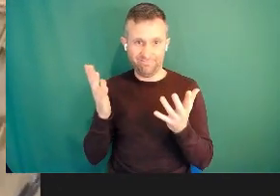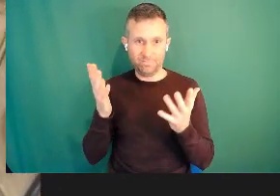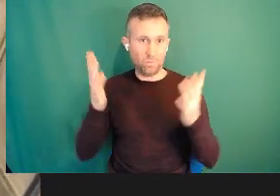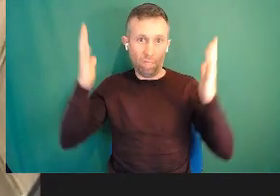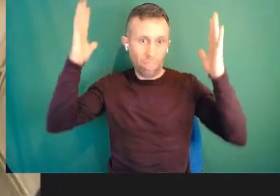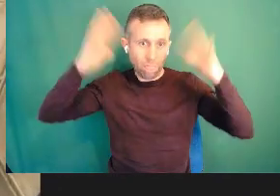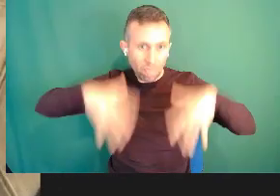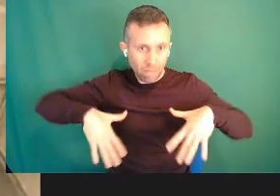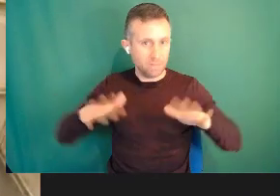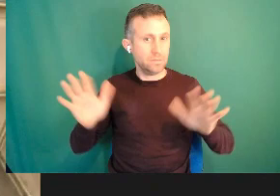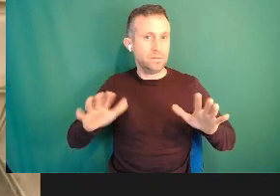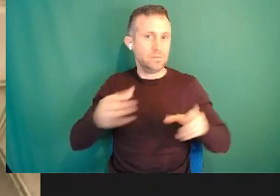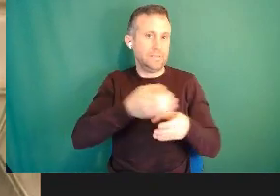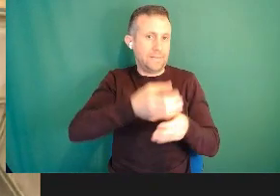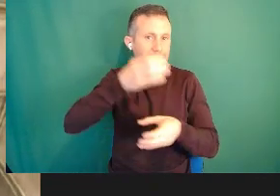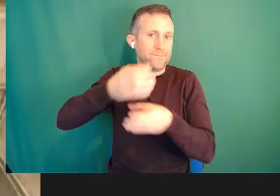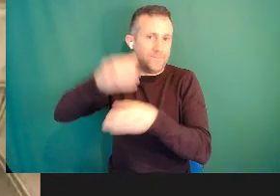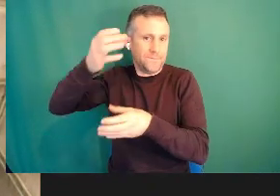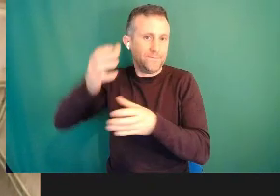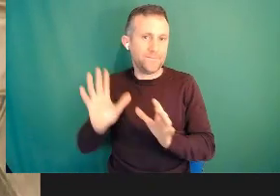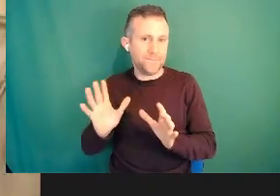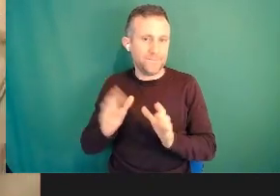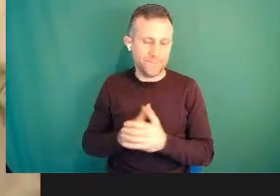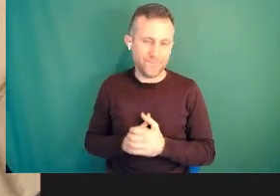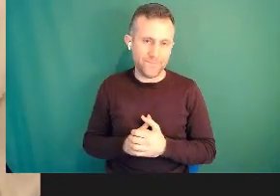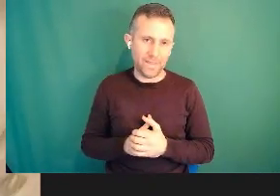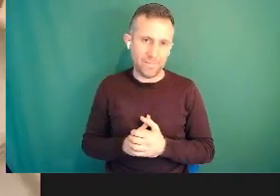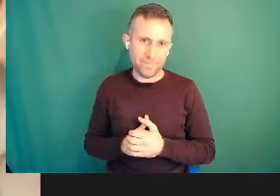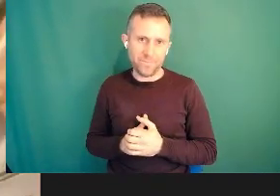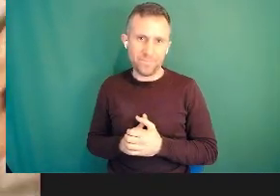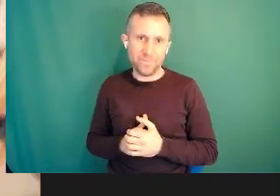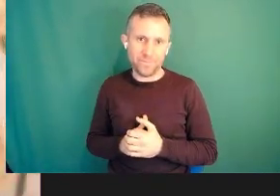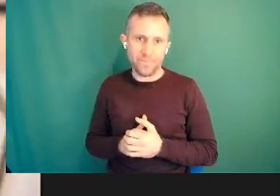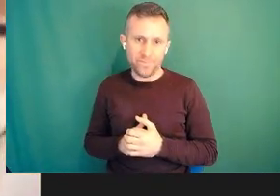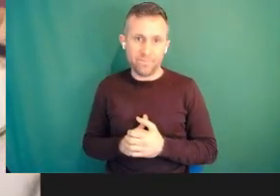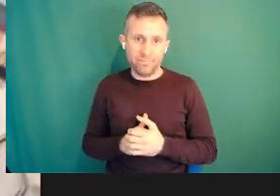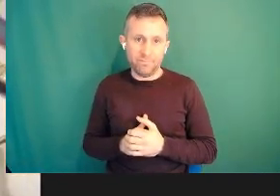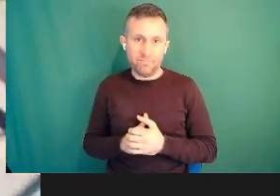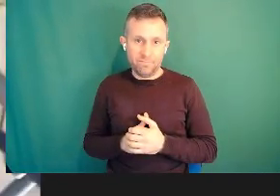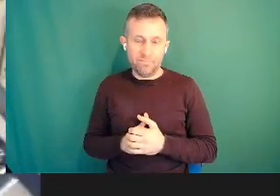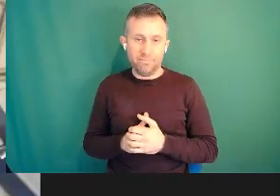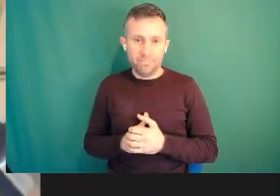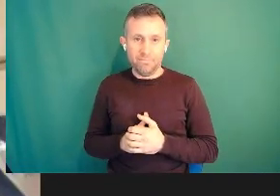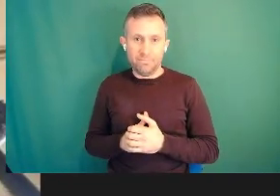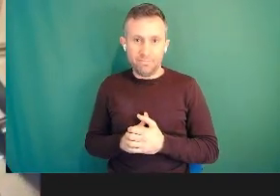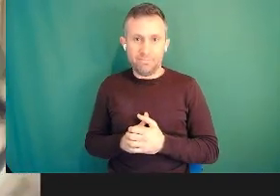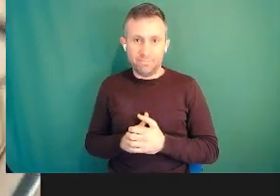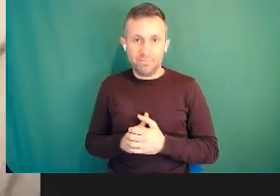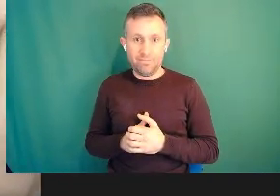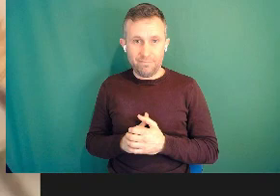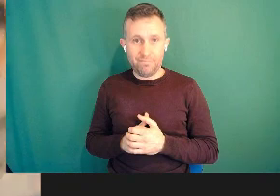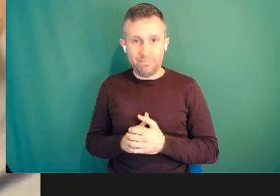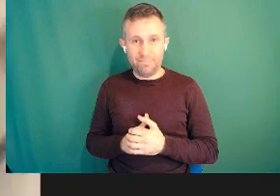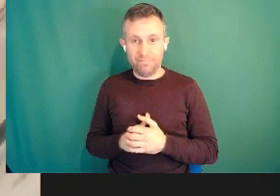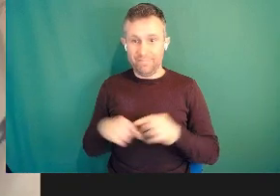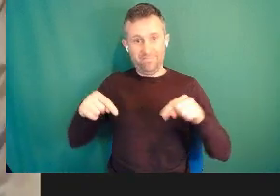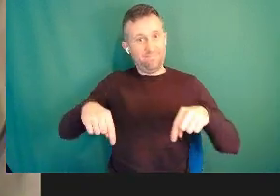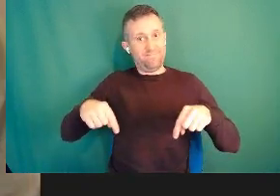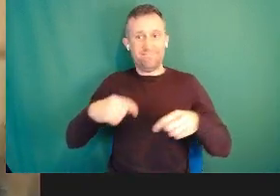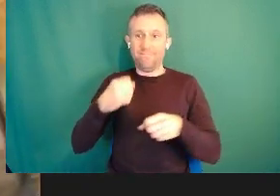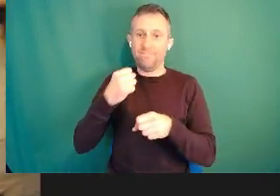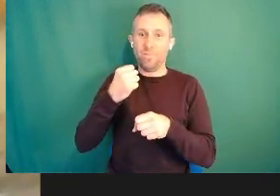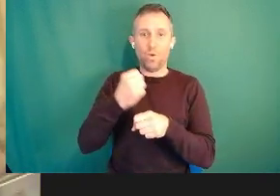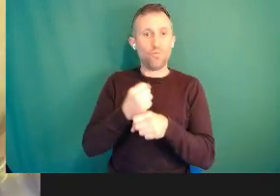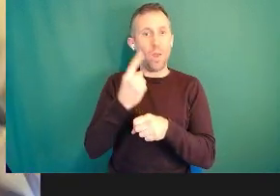come. But it is probably one of the major reasons that the house is listed, because it is such a beautiful ceiling. And